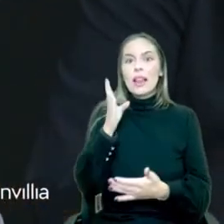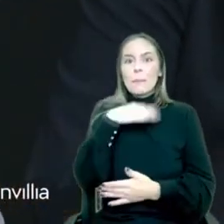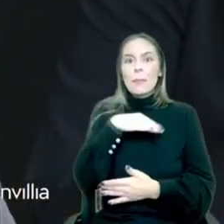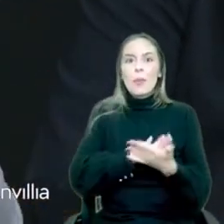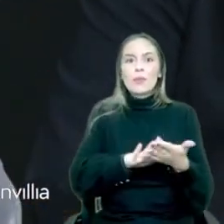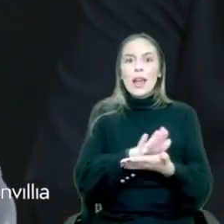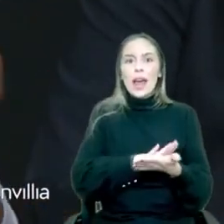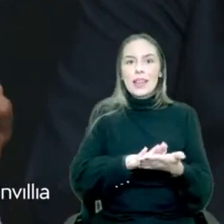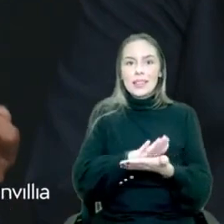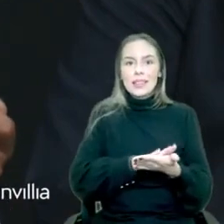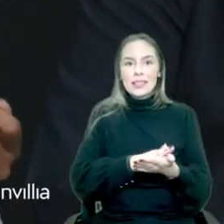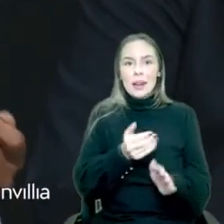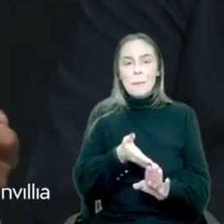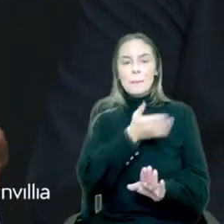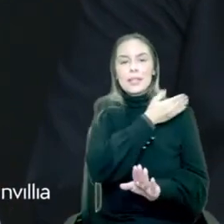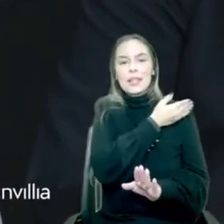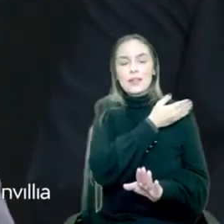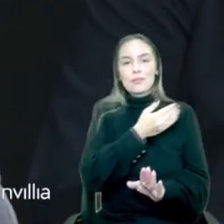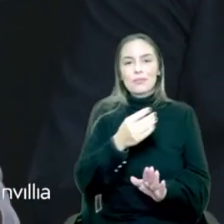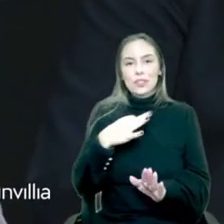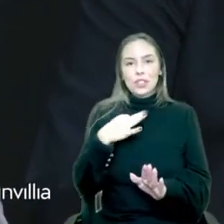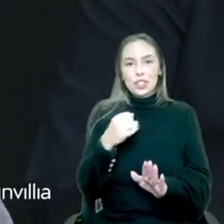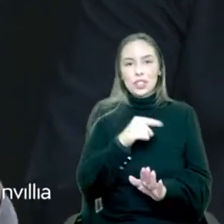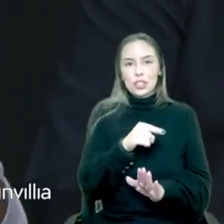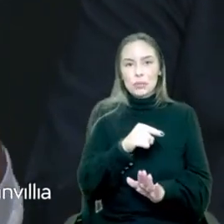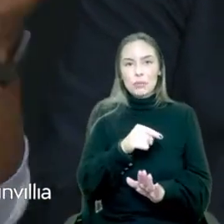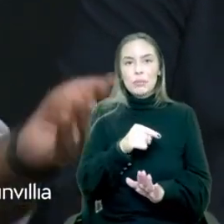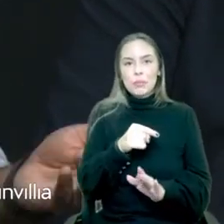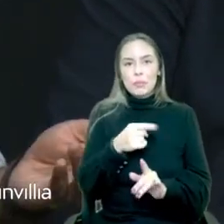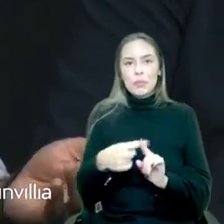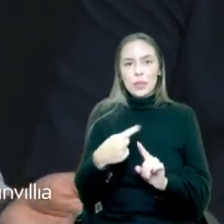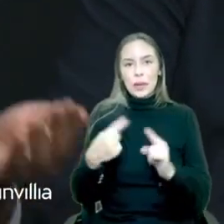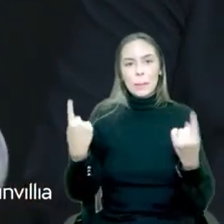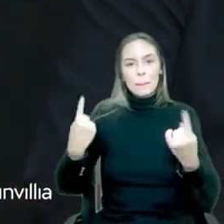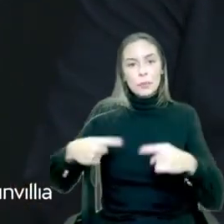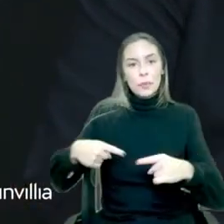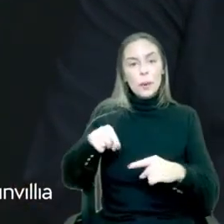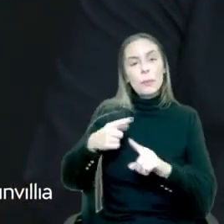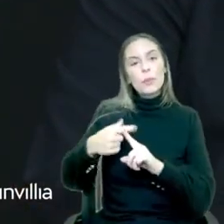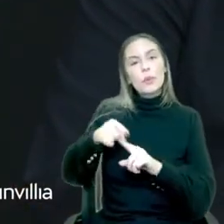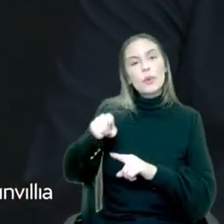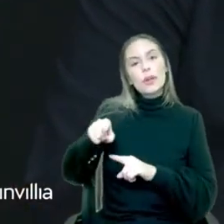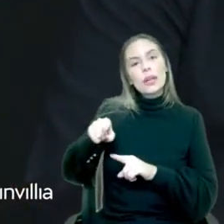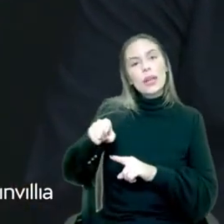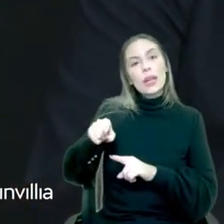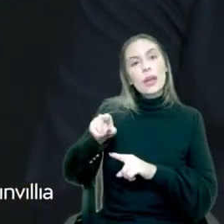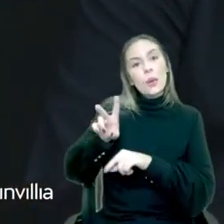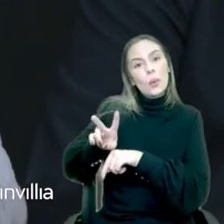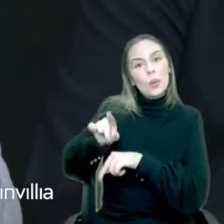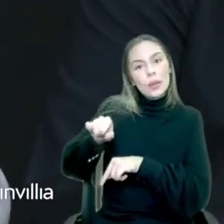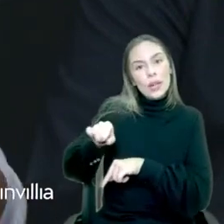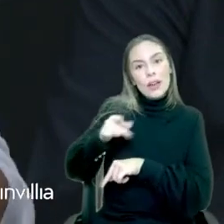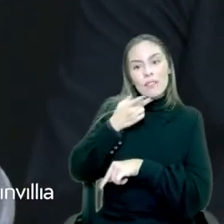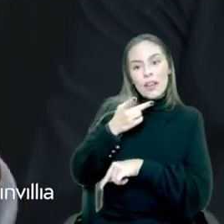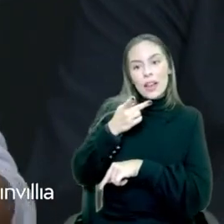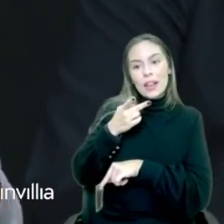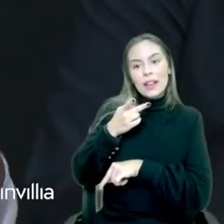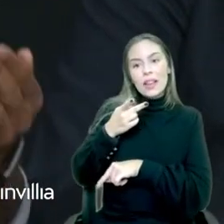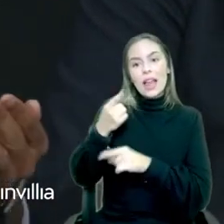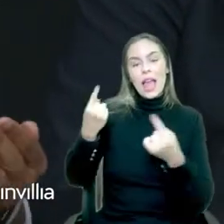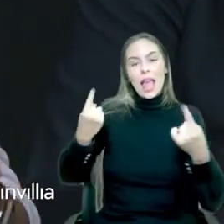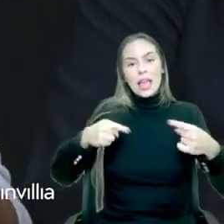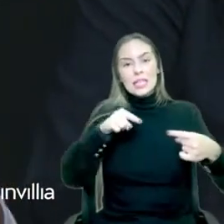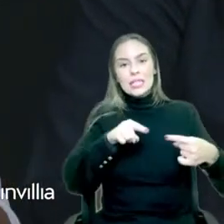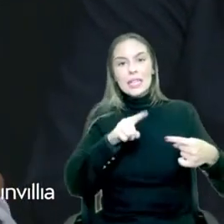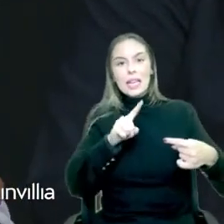you look at any sports articles out there, they usually are talking about that team, but also badmouth the opposing team. So we cannot actually train